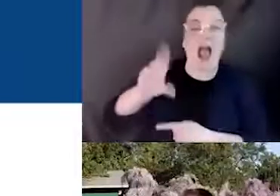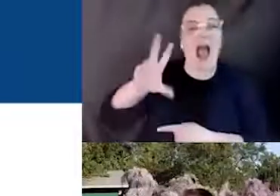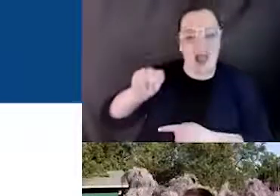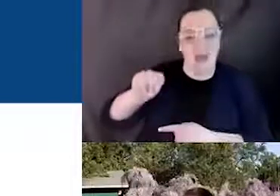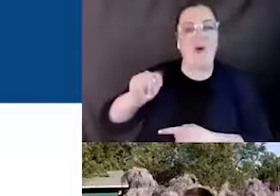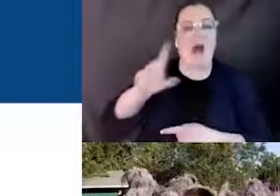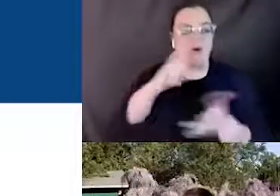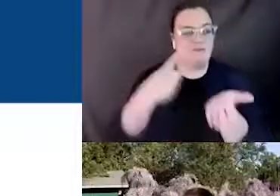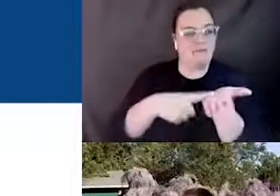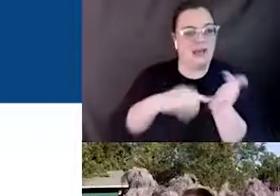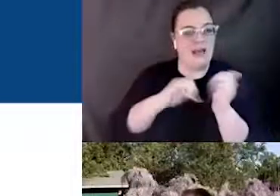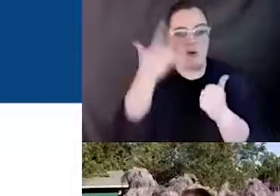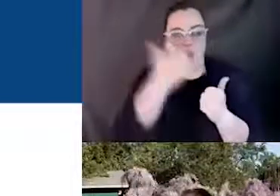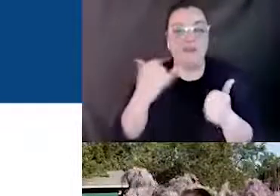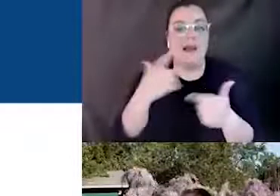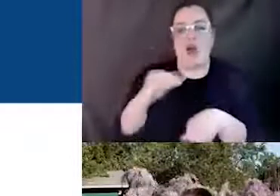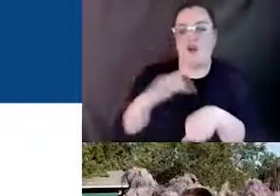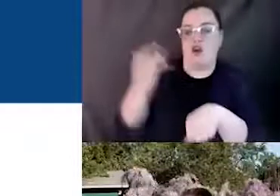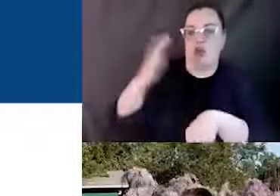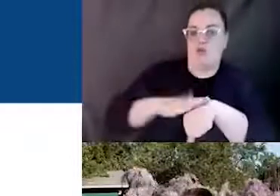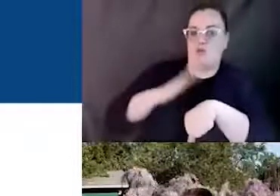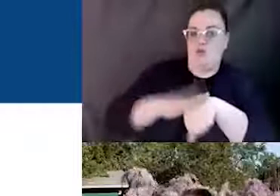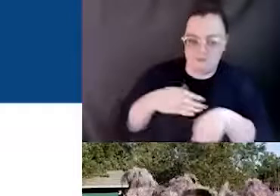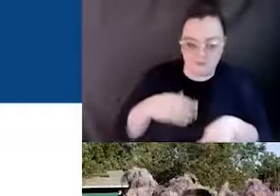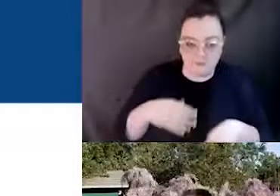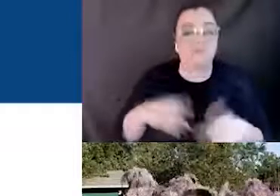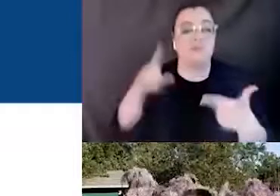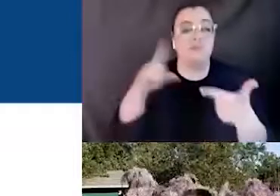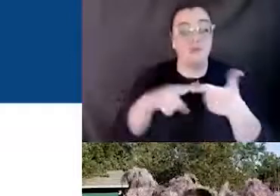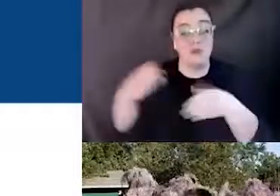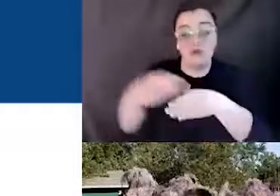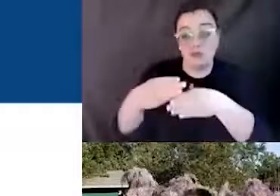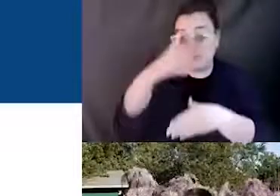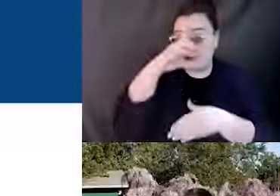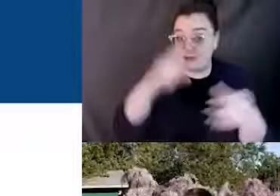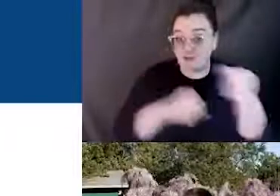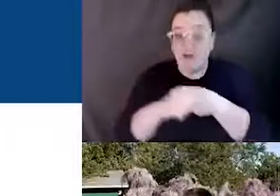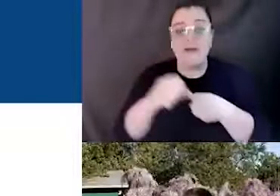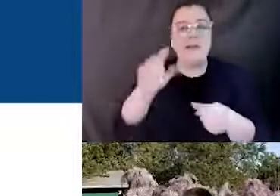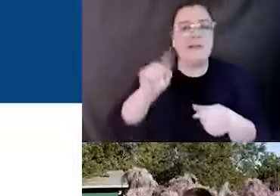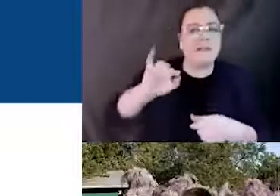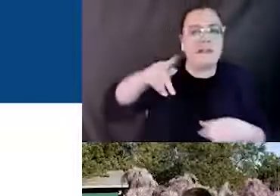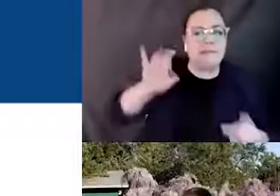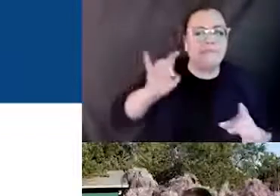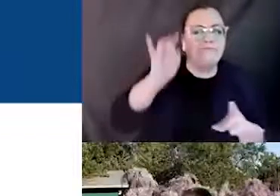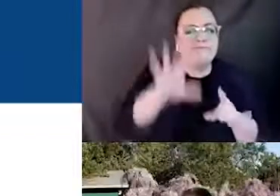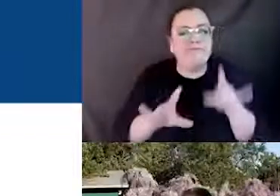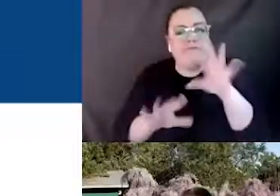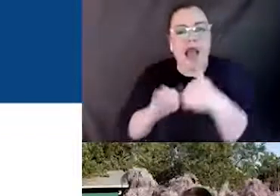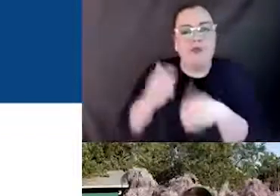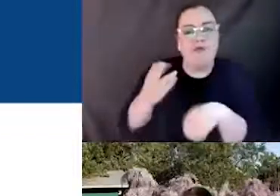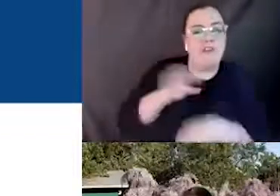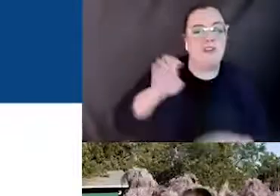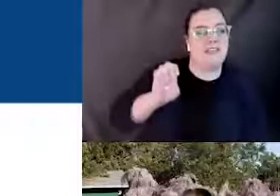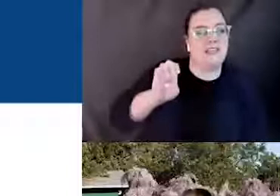Dr. Angela Chung from Berkeley, sharing strategies, tips for using ECA resources and messaging from our own